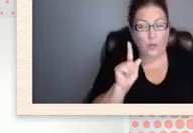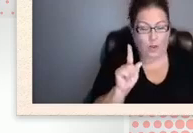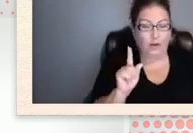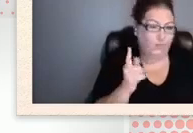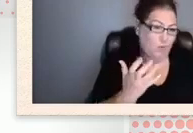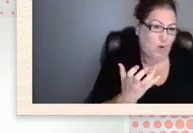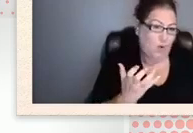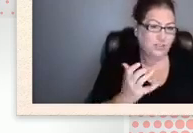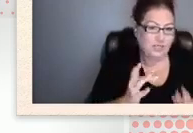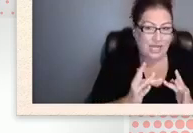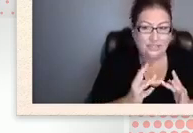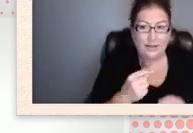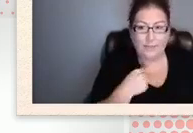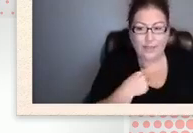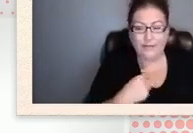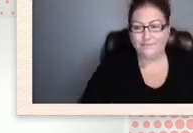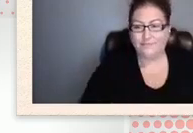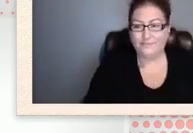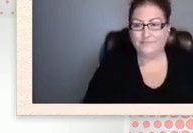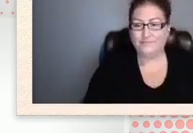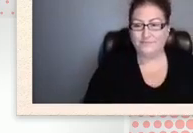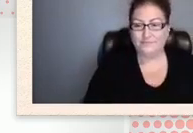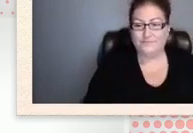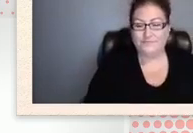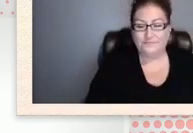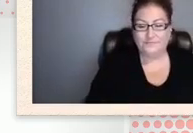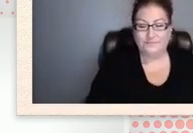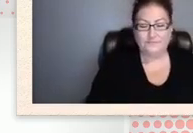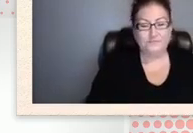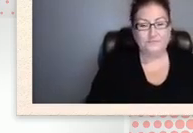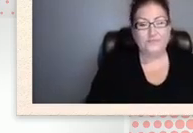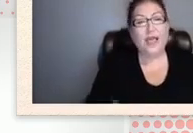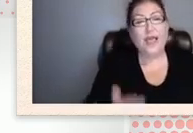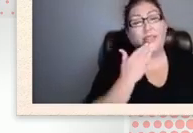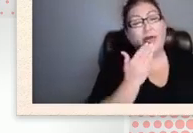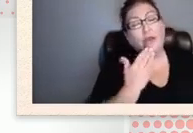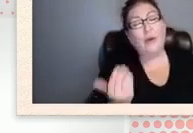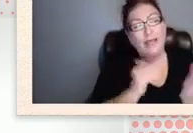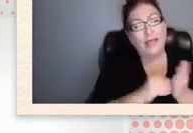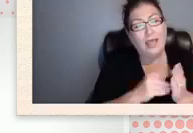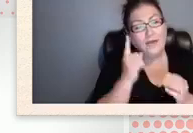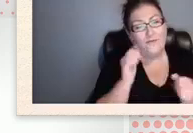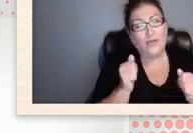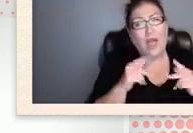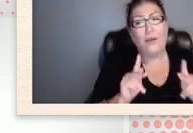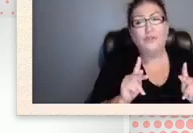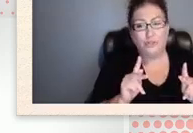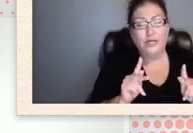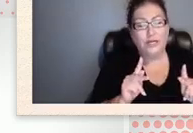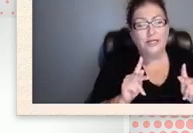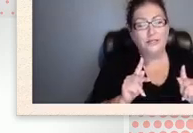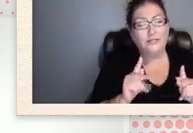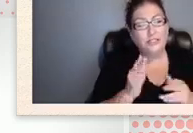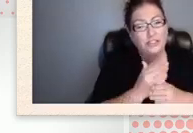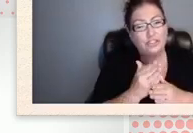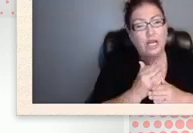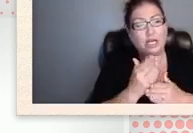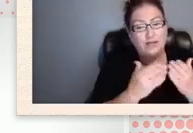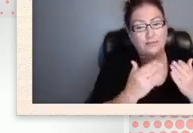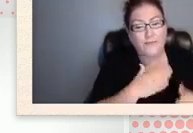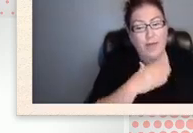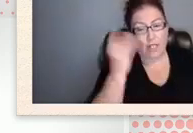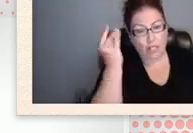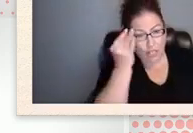to get in touch with me. Thank you again for the opportunity to share some of my thoughts